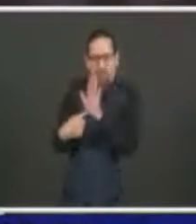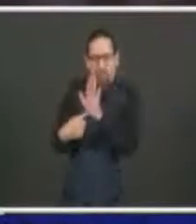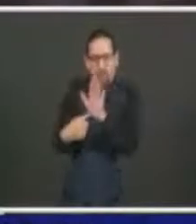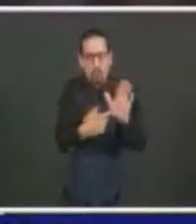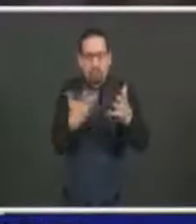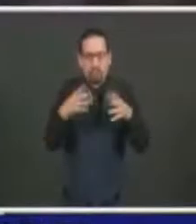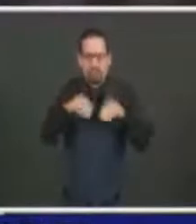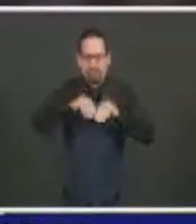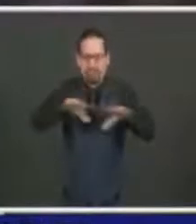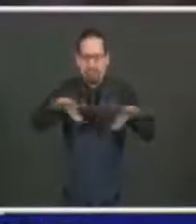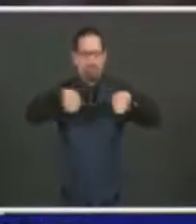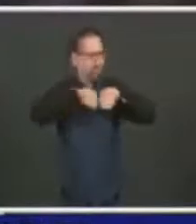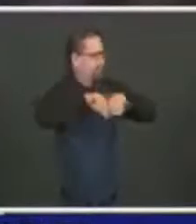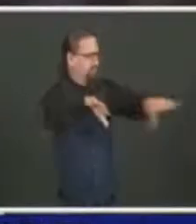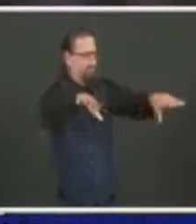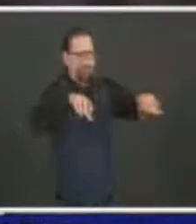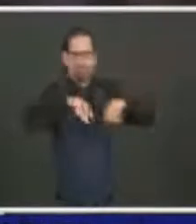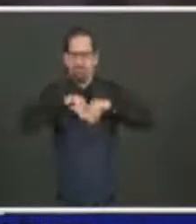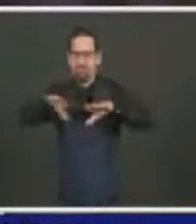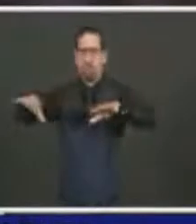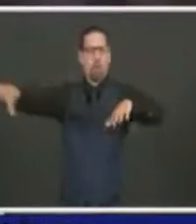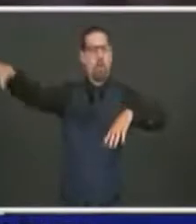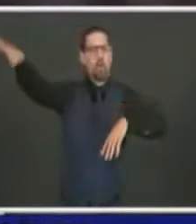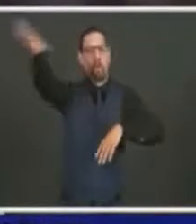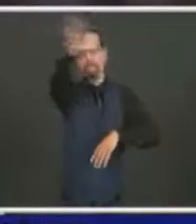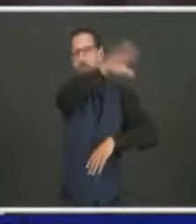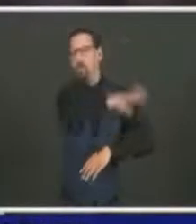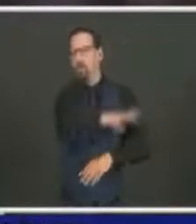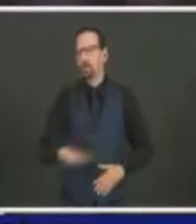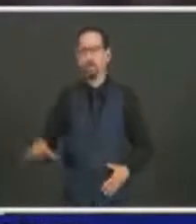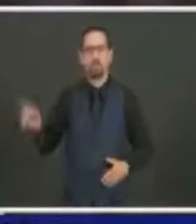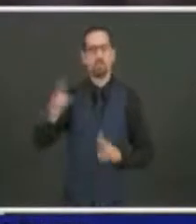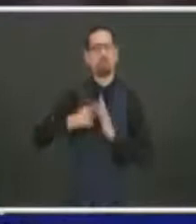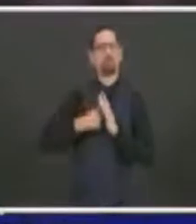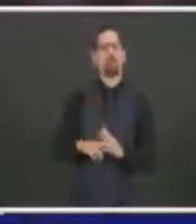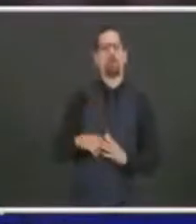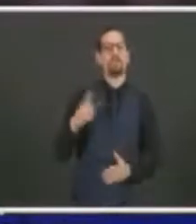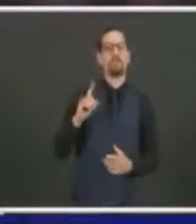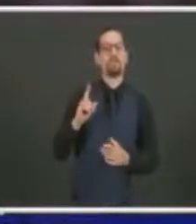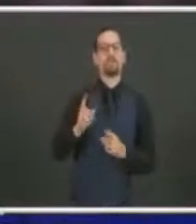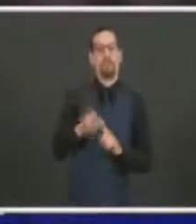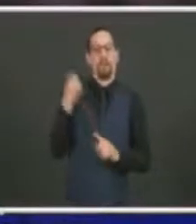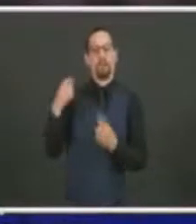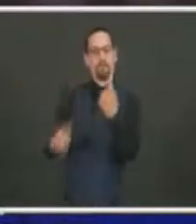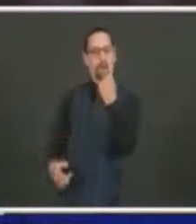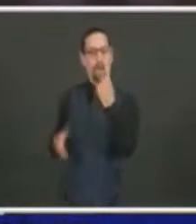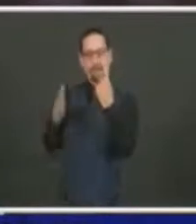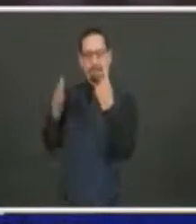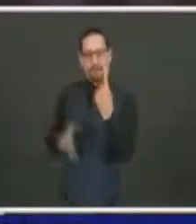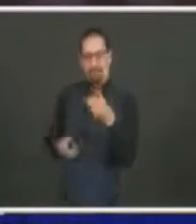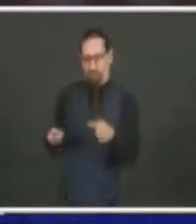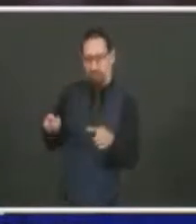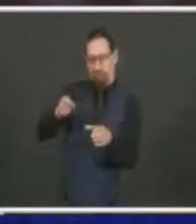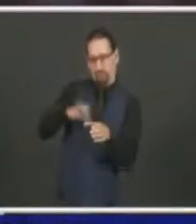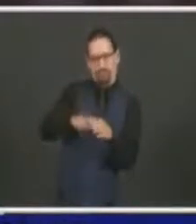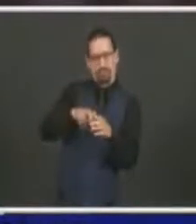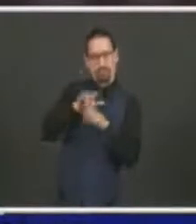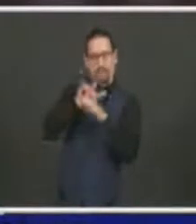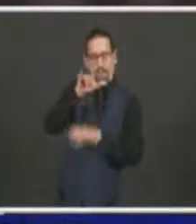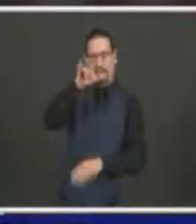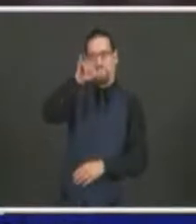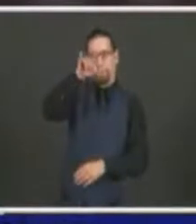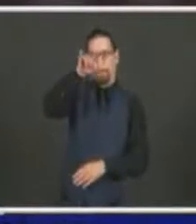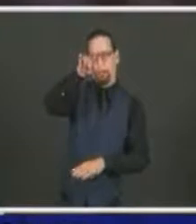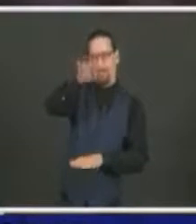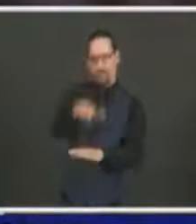around the world often start from one person traveling to someplace. You saw that there was something, I think it was in the New York Times